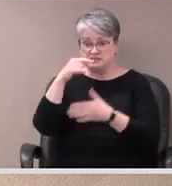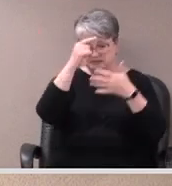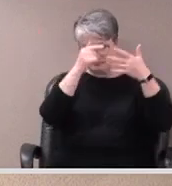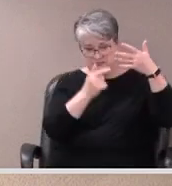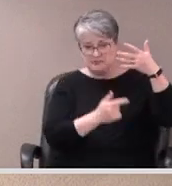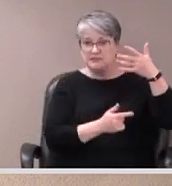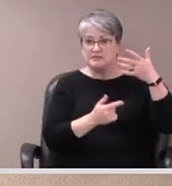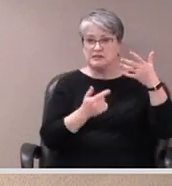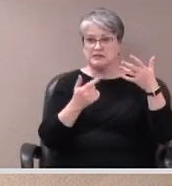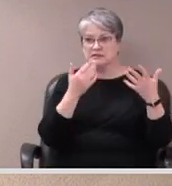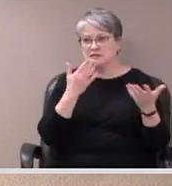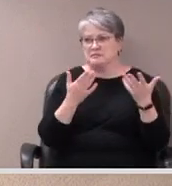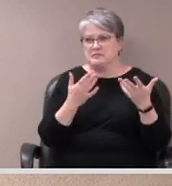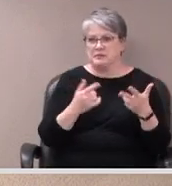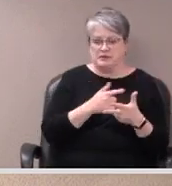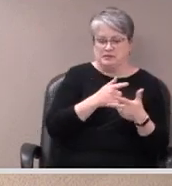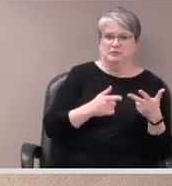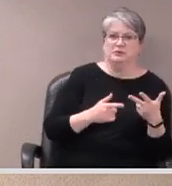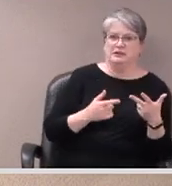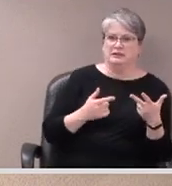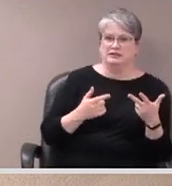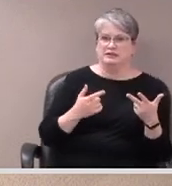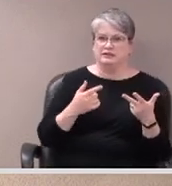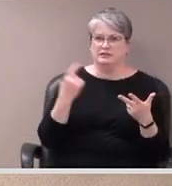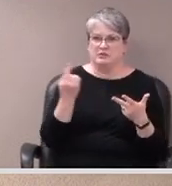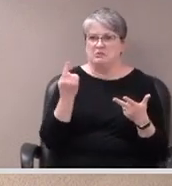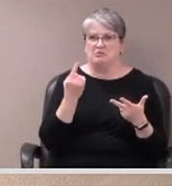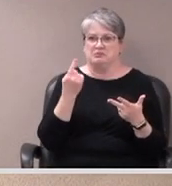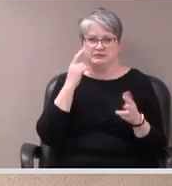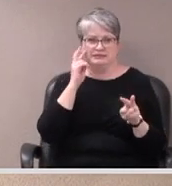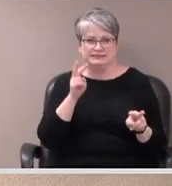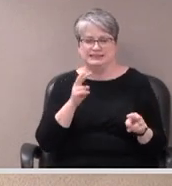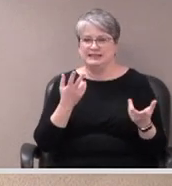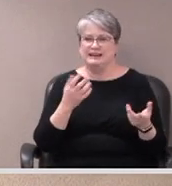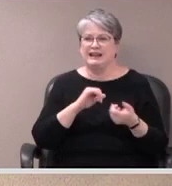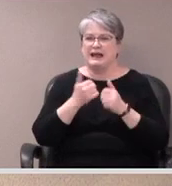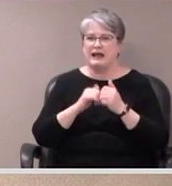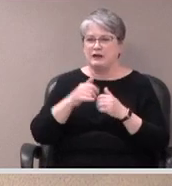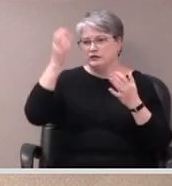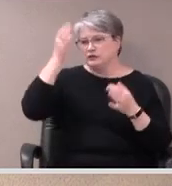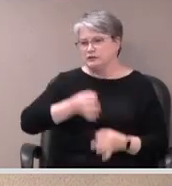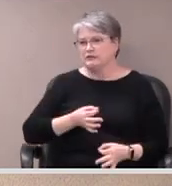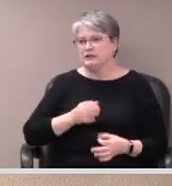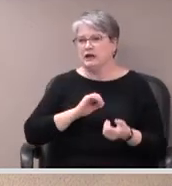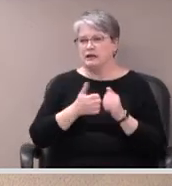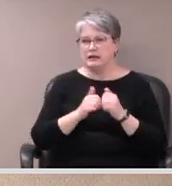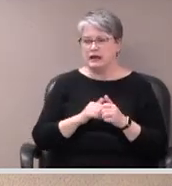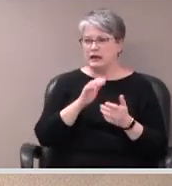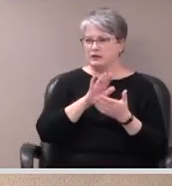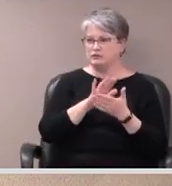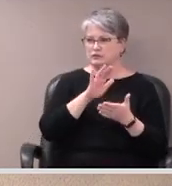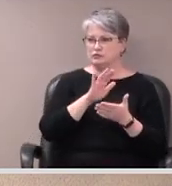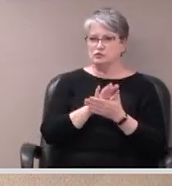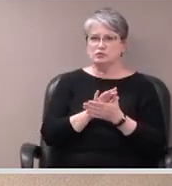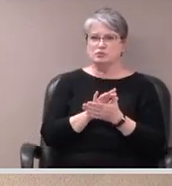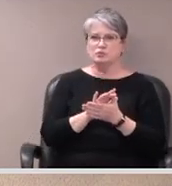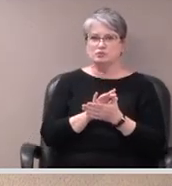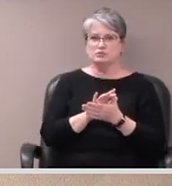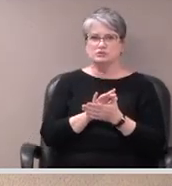present five and I only get three? How do we determine how the schools get what they're asked